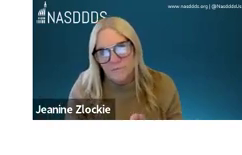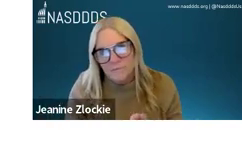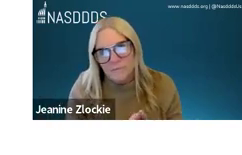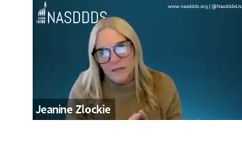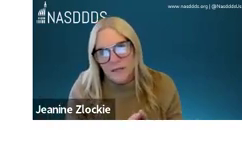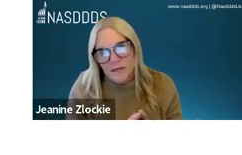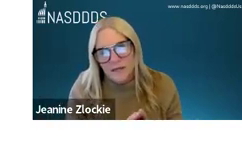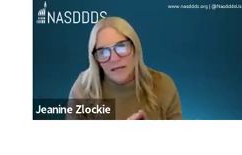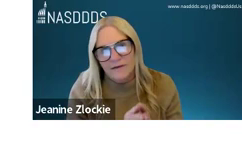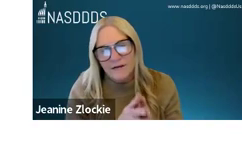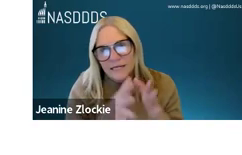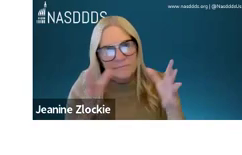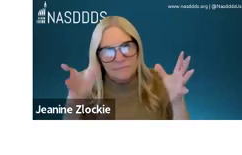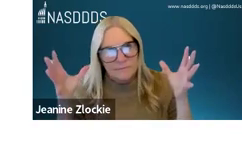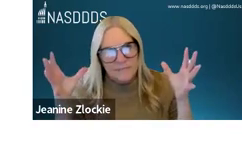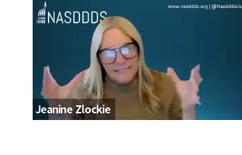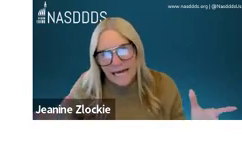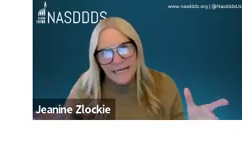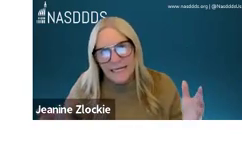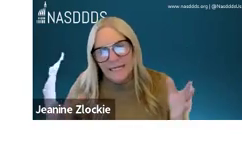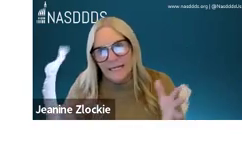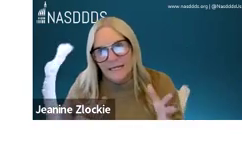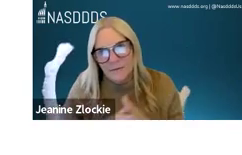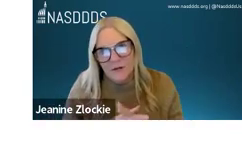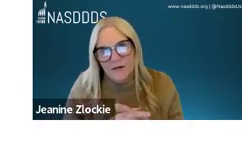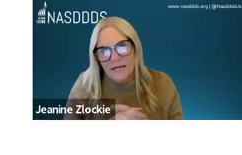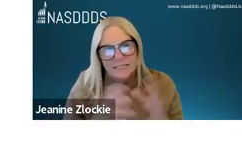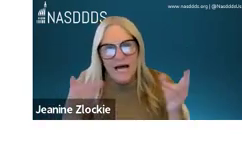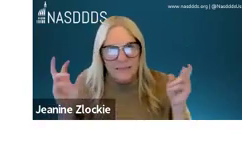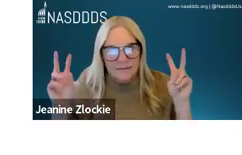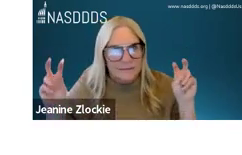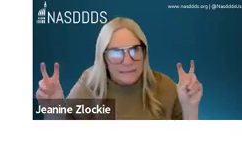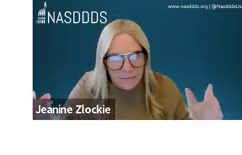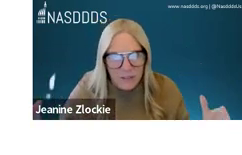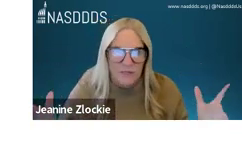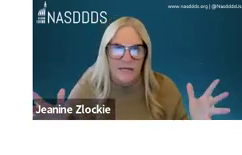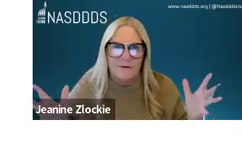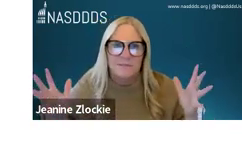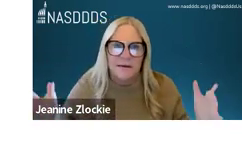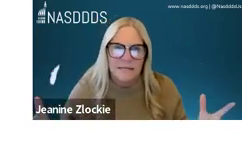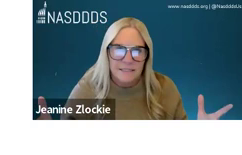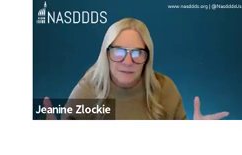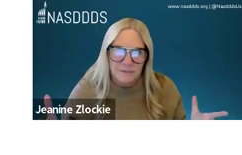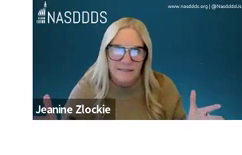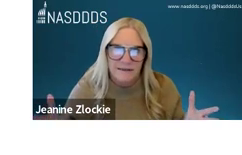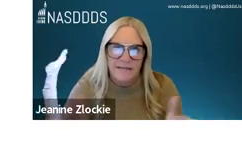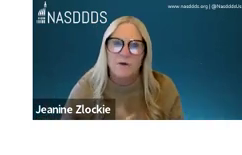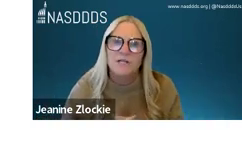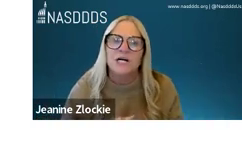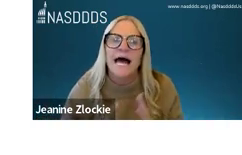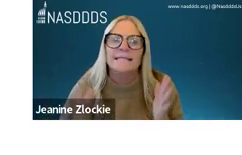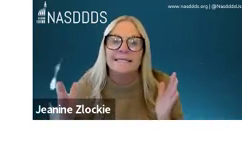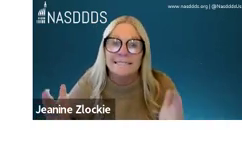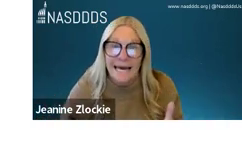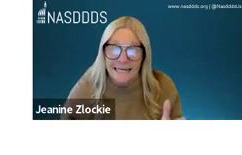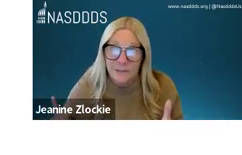forward, every setting in the community is not community from CMS's perspective. They want to